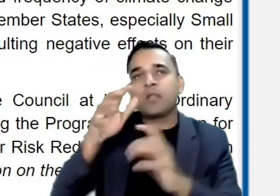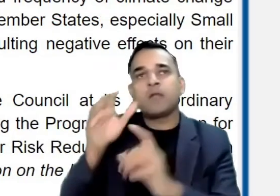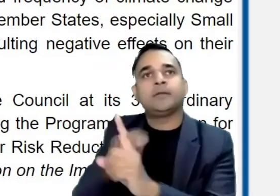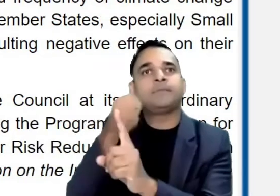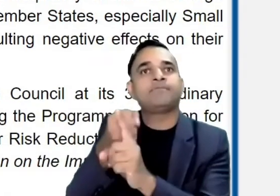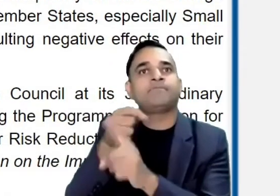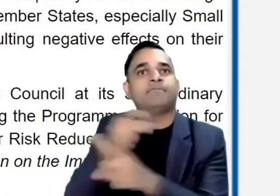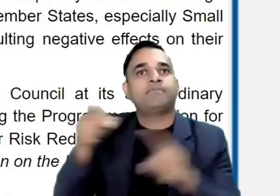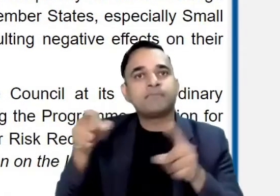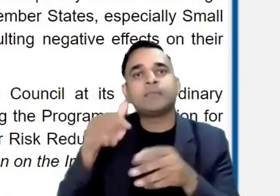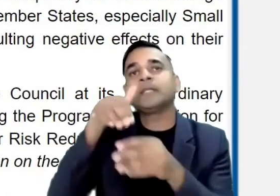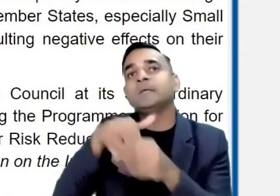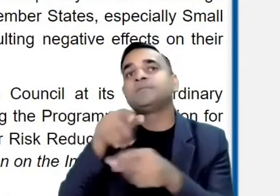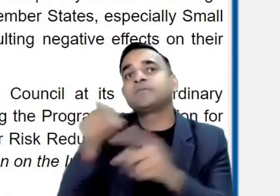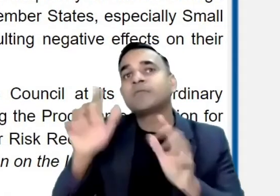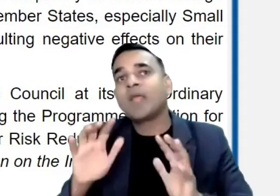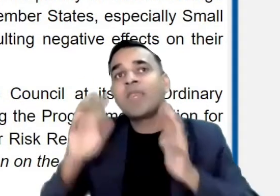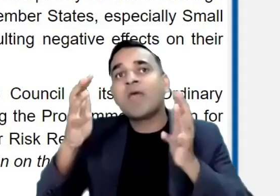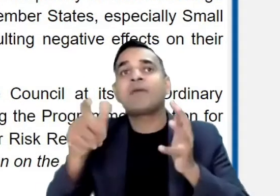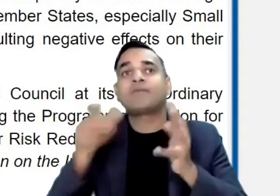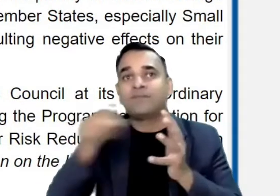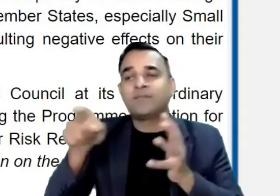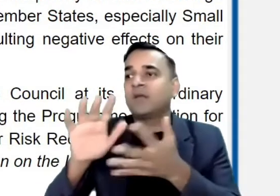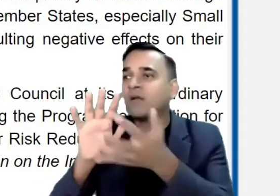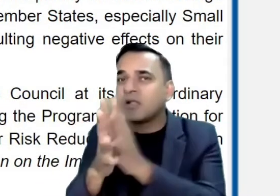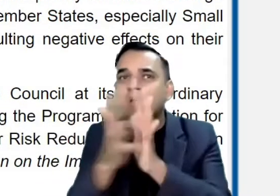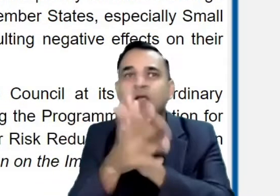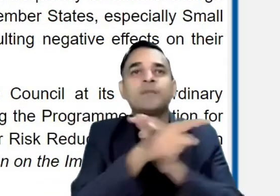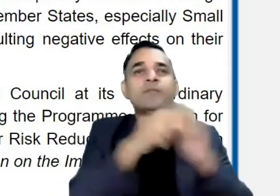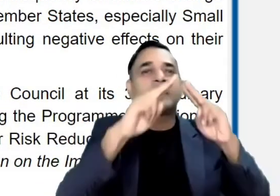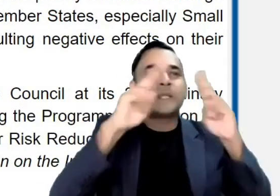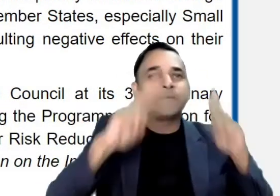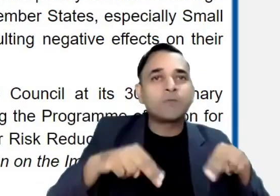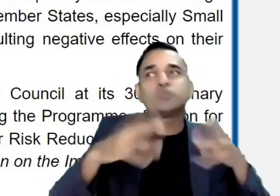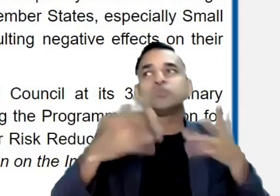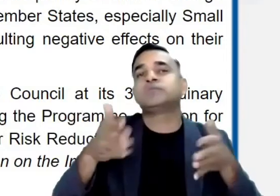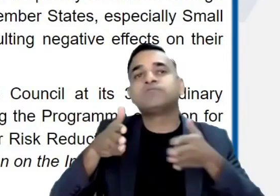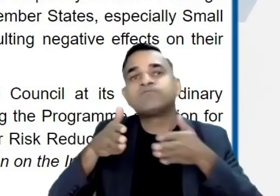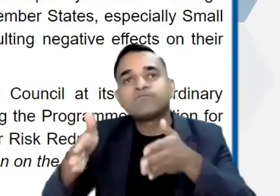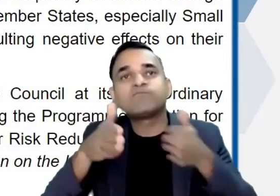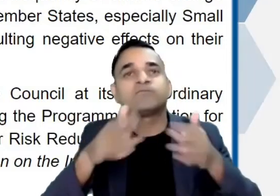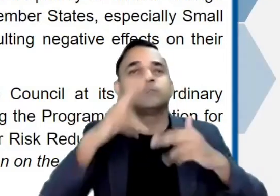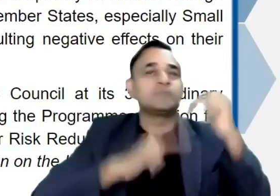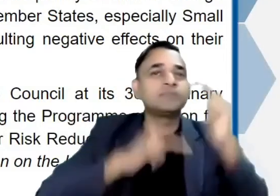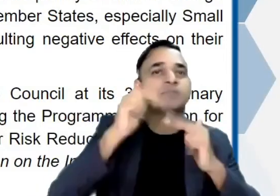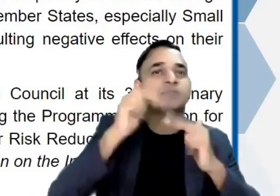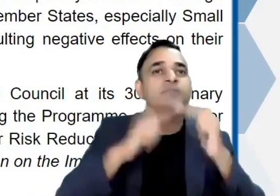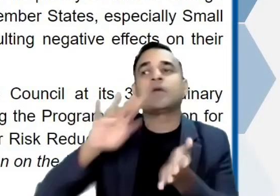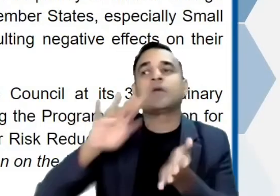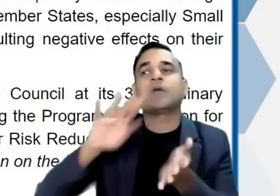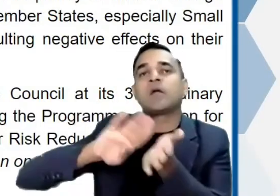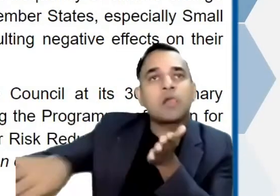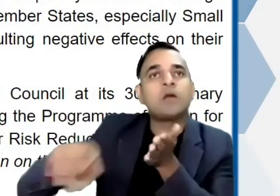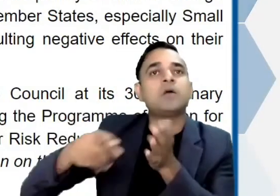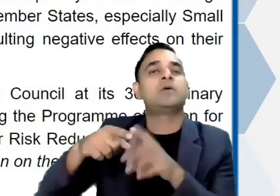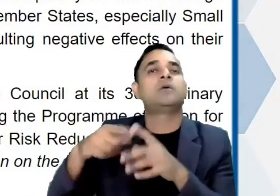rapid urbanization, poverty, inequality, and conflict, including disproportionate